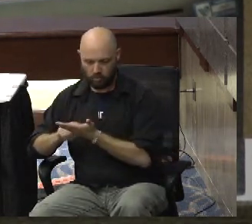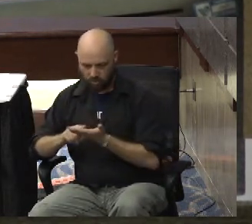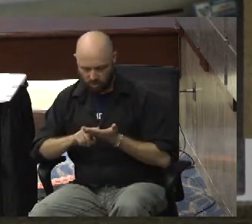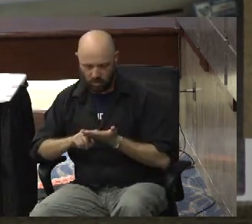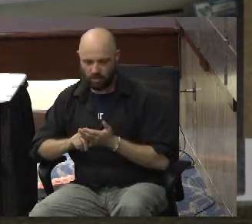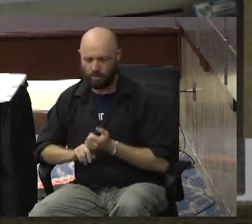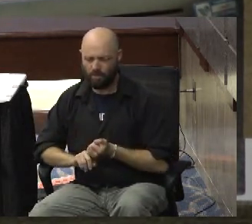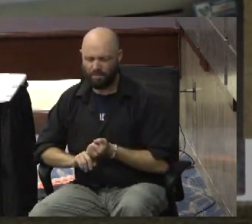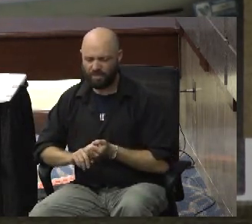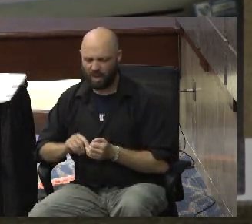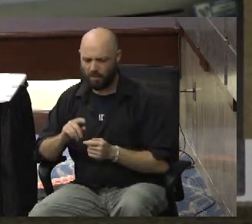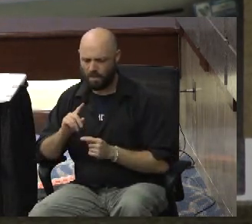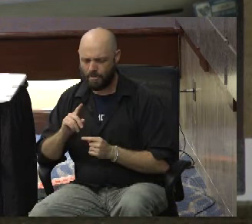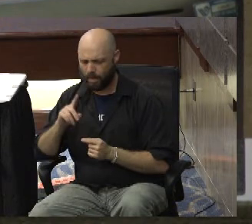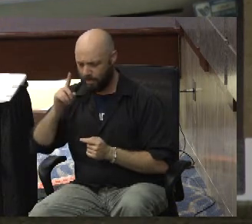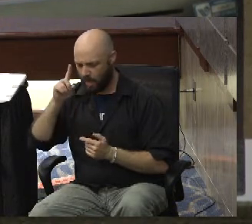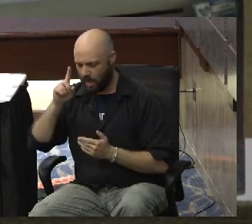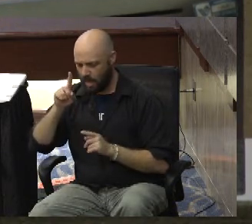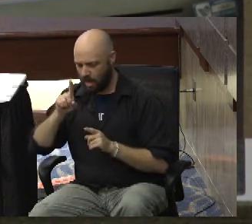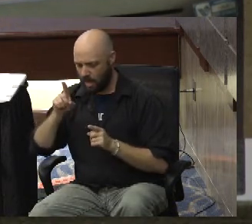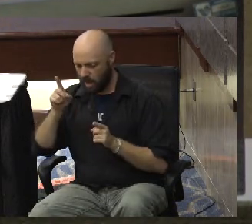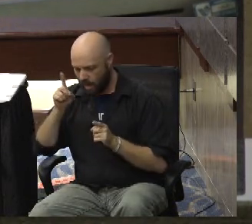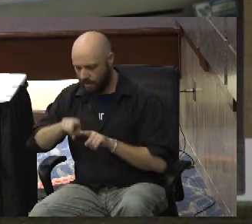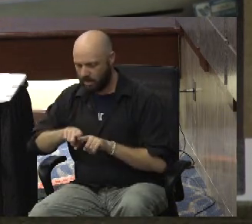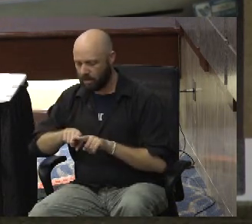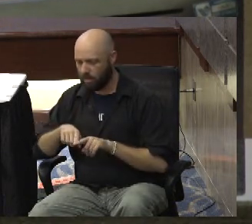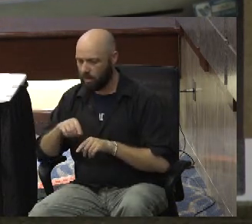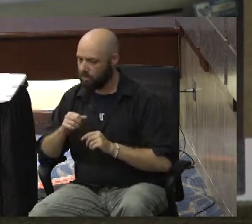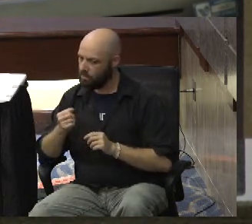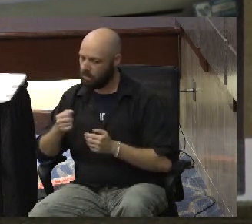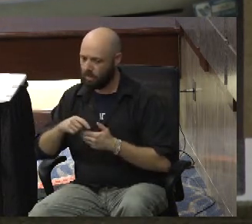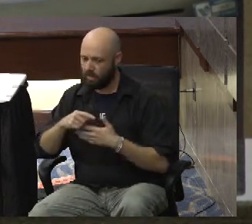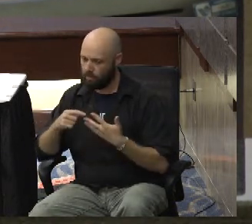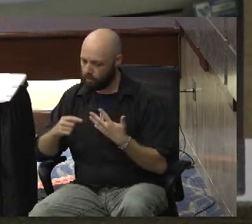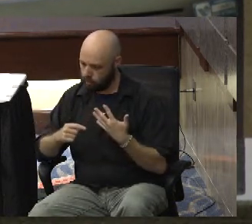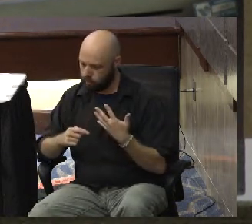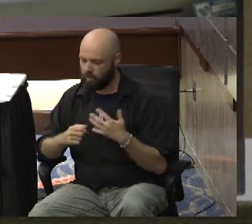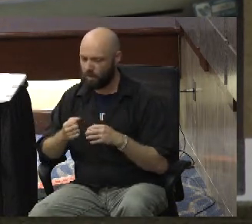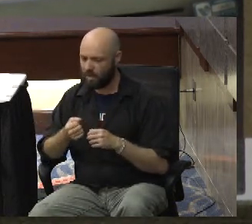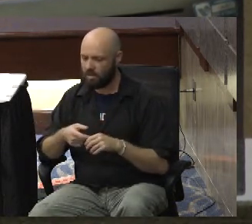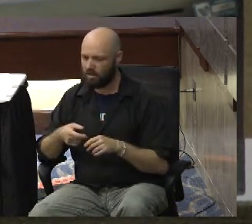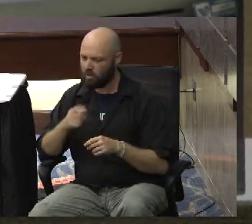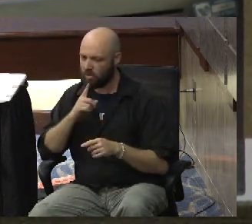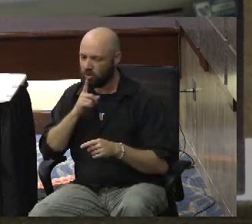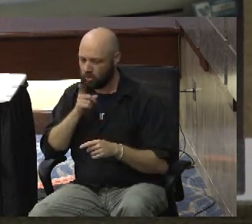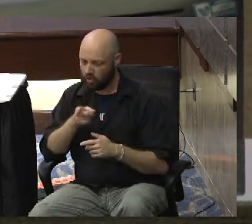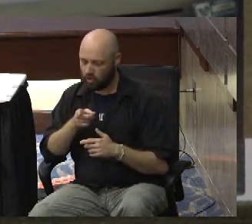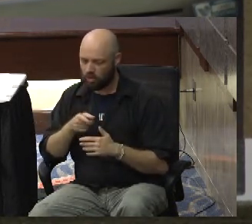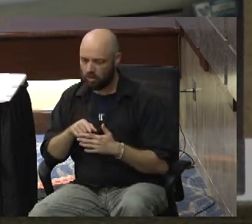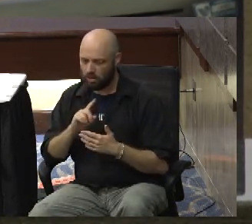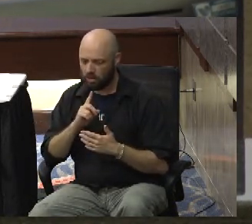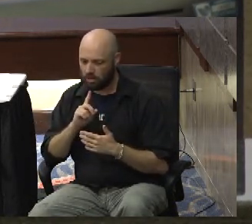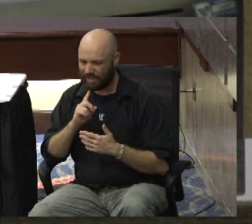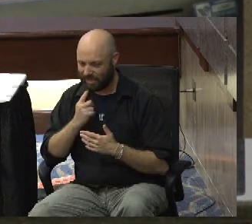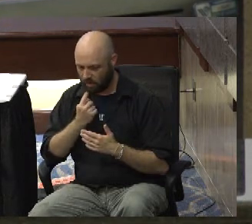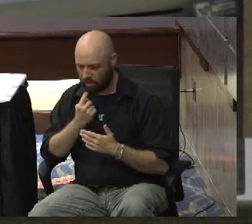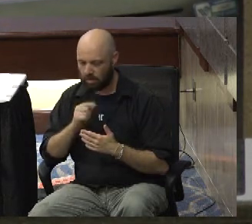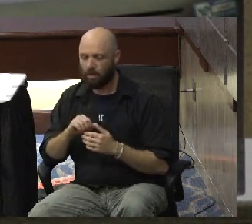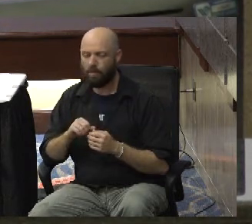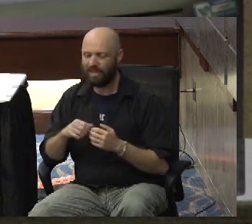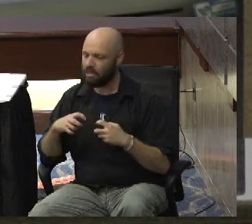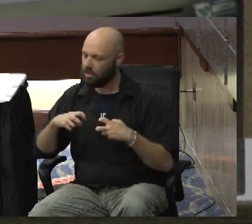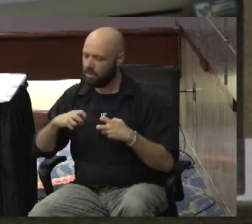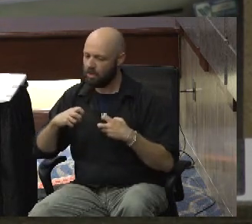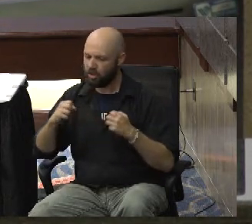that with some of the points that were brought up that I think there's some validity to, which is that there's some challenges in